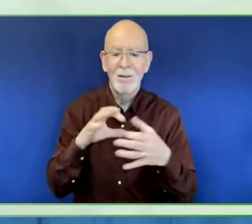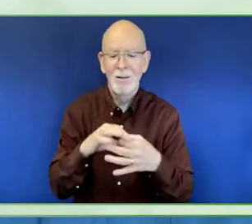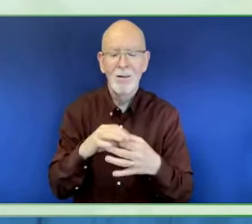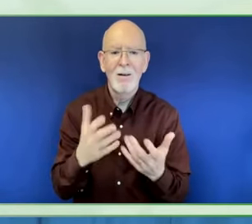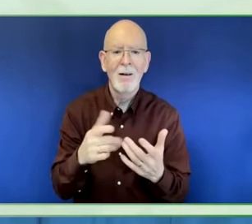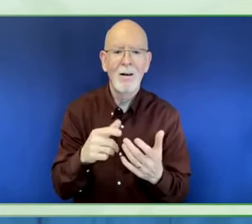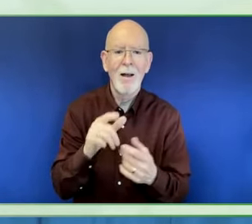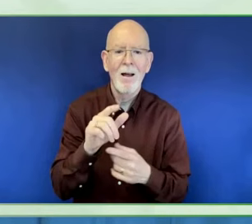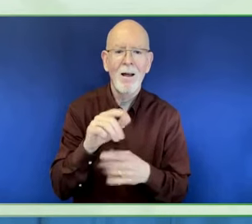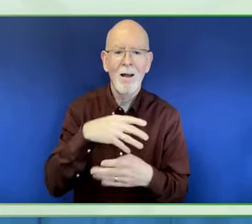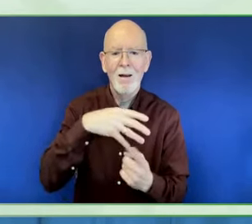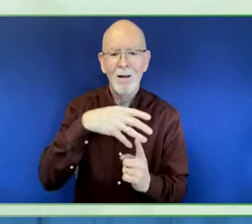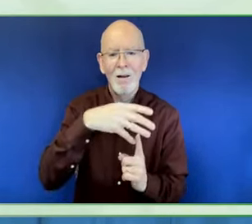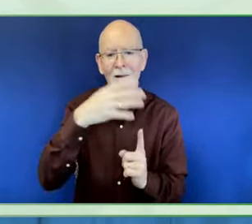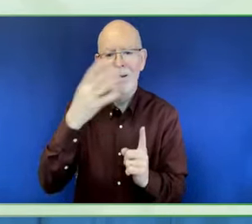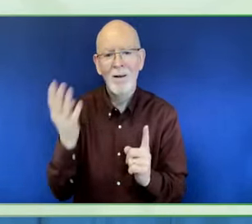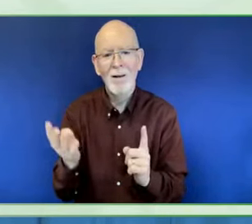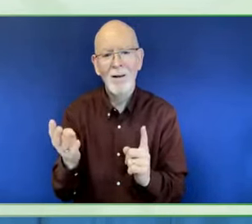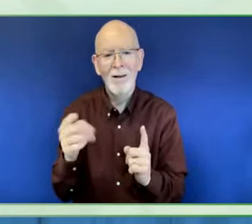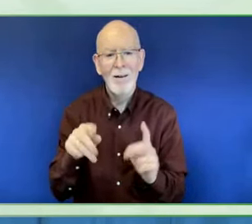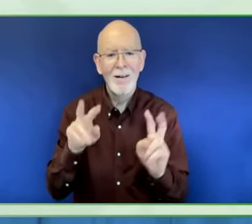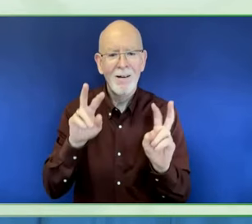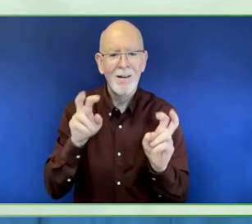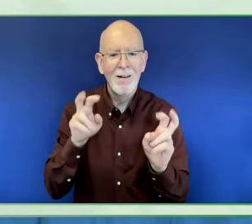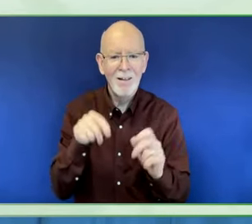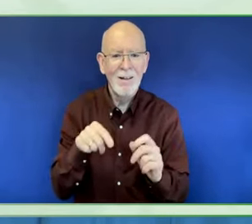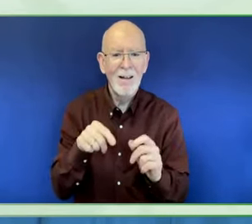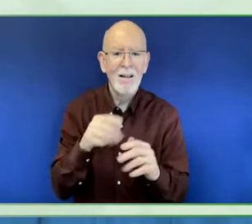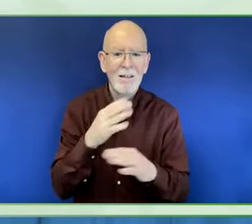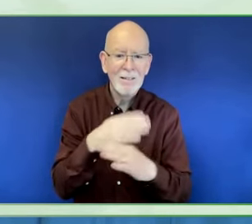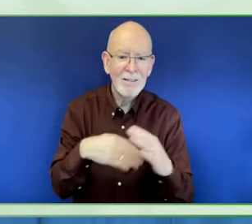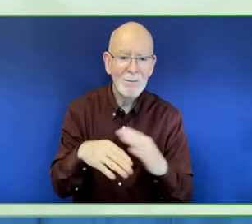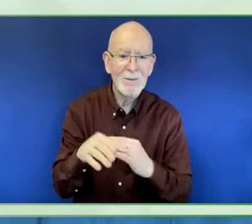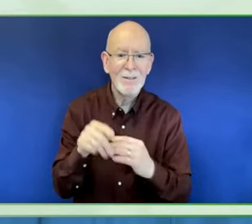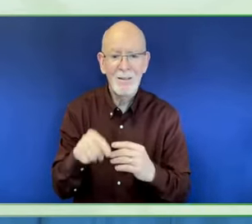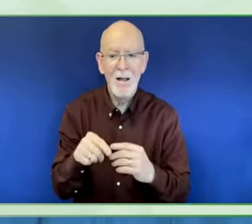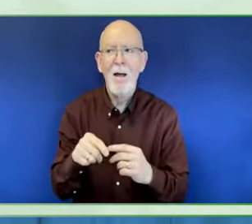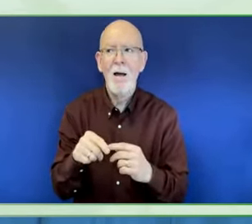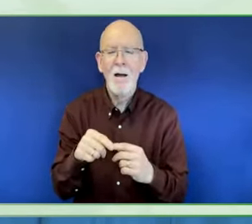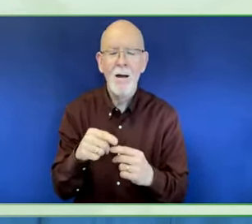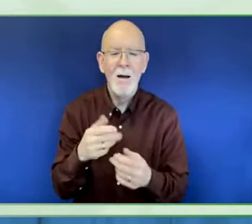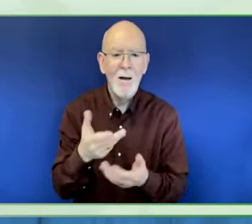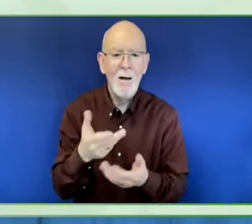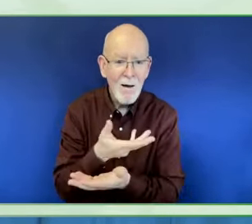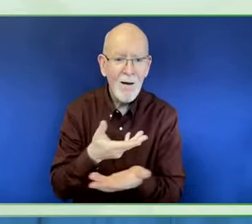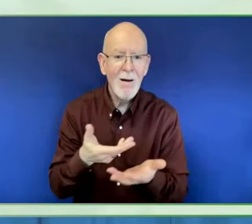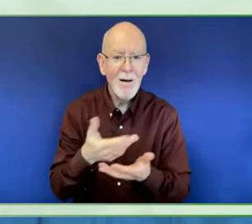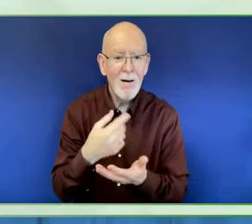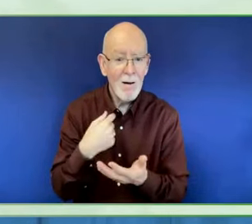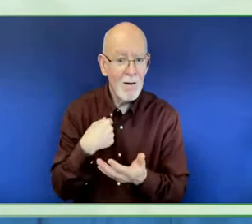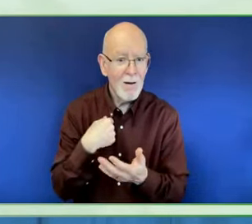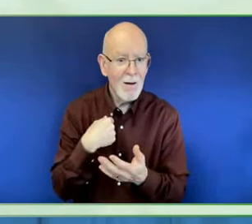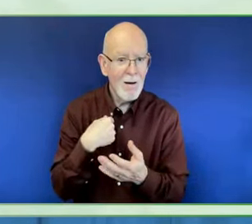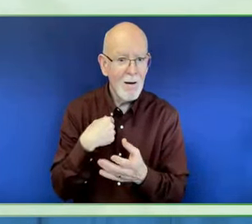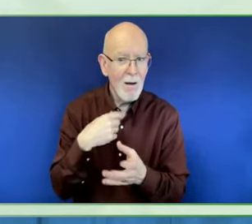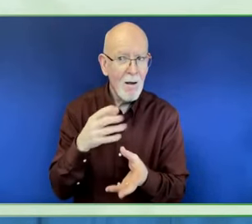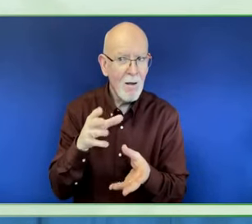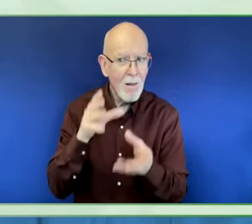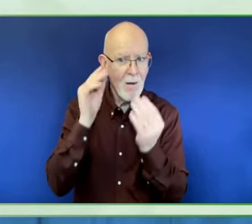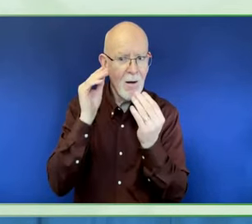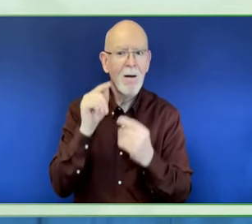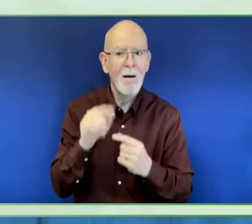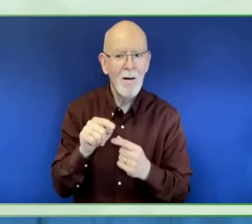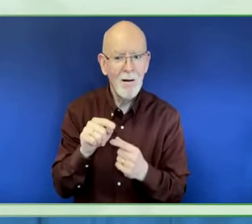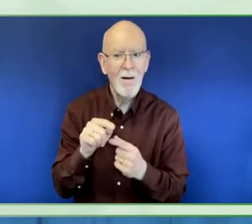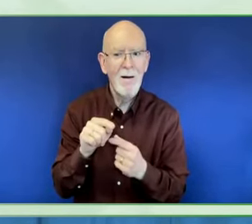the COVID-19 pandemic, it meant that DPA had to adapt how we'd engage with the disability community. So after laying the groundwork for the